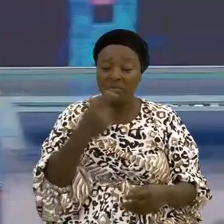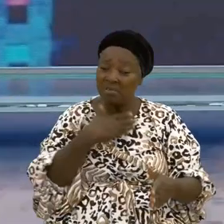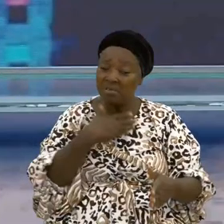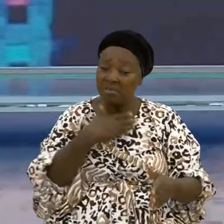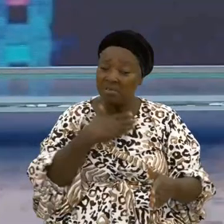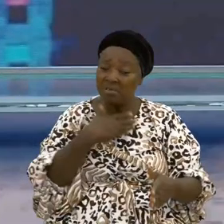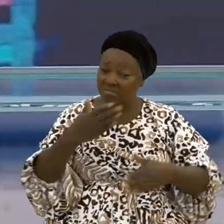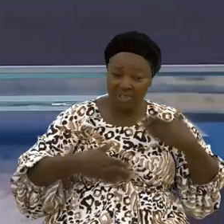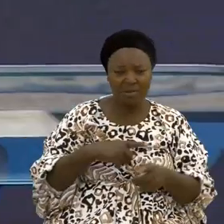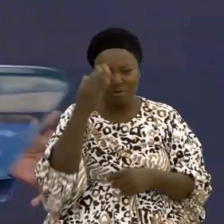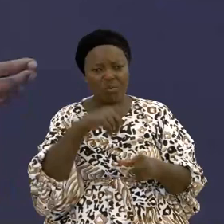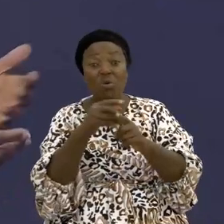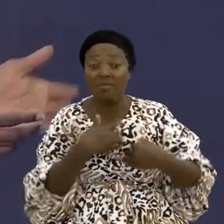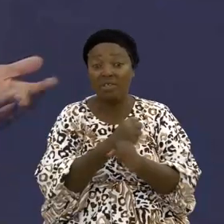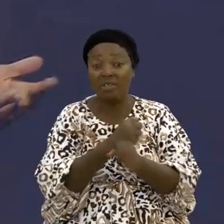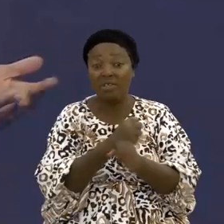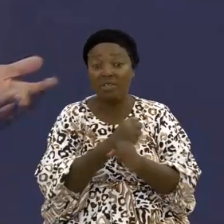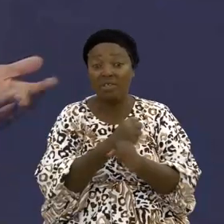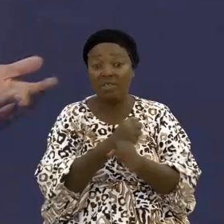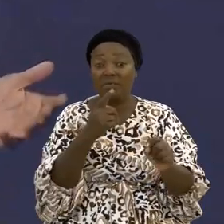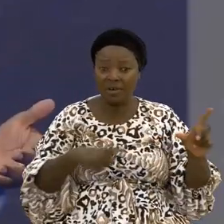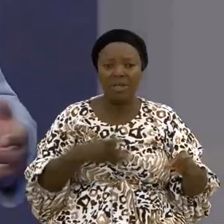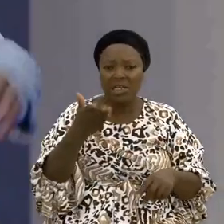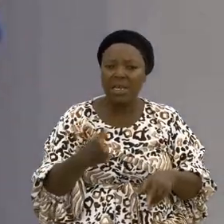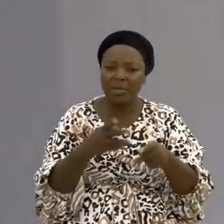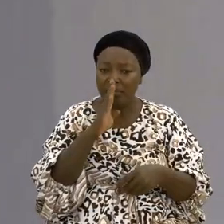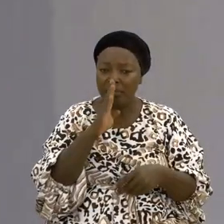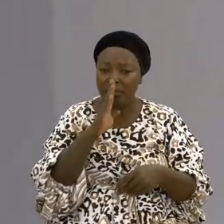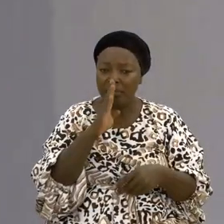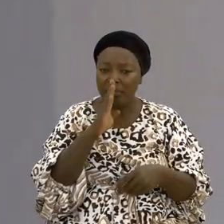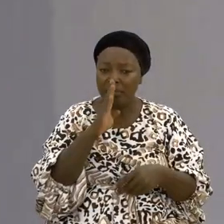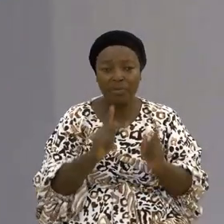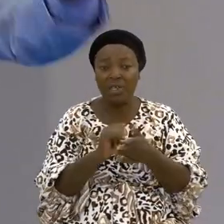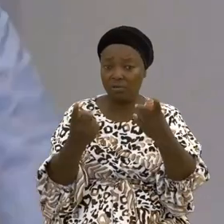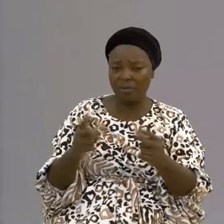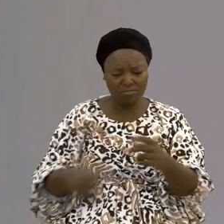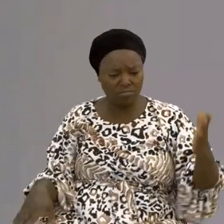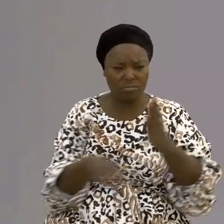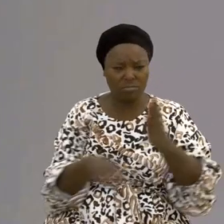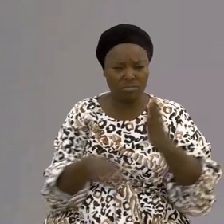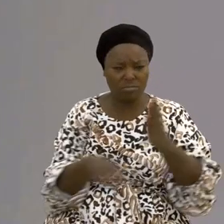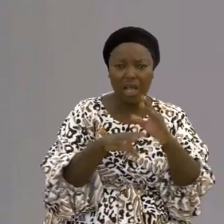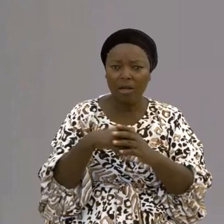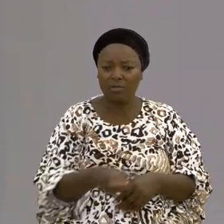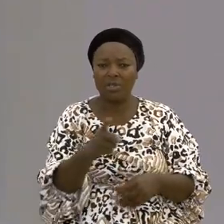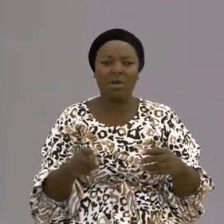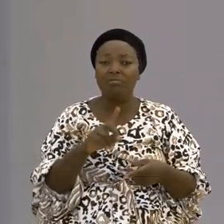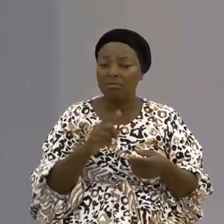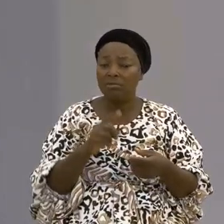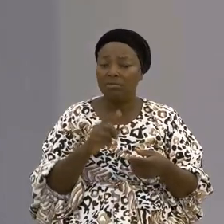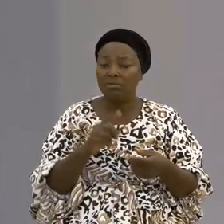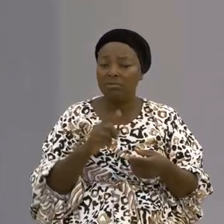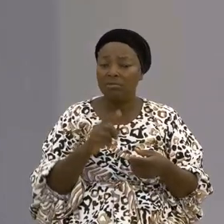have the salvation of the Lord, there may be people that will come and they cast you out of their company. They